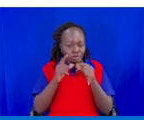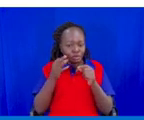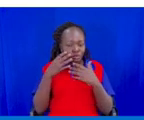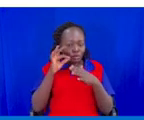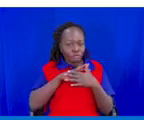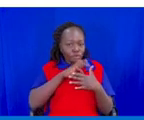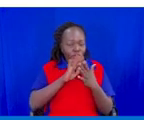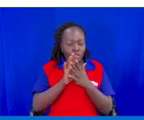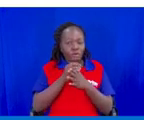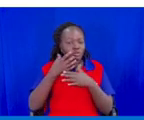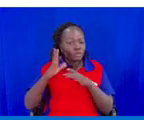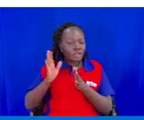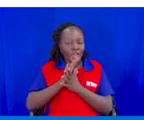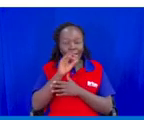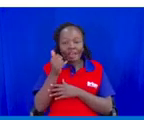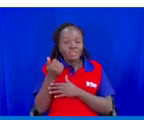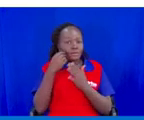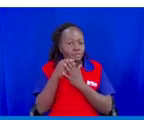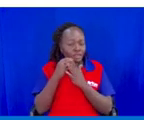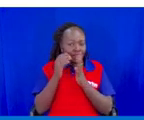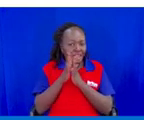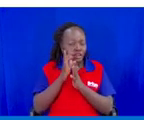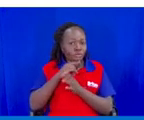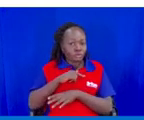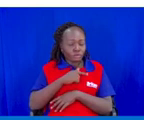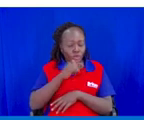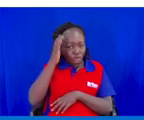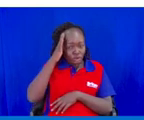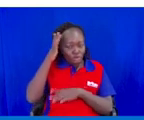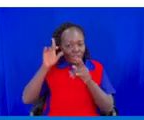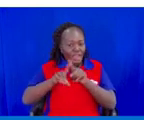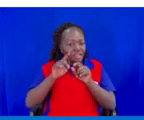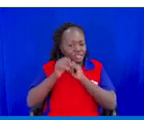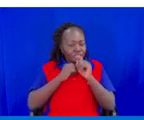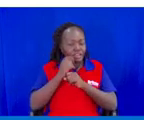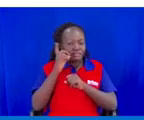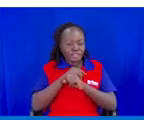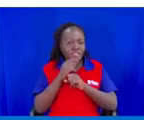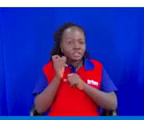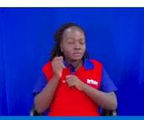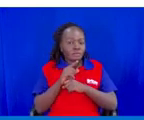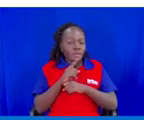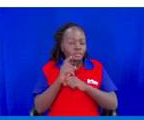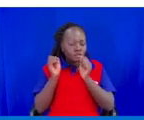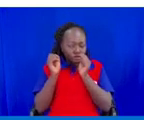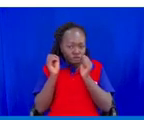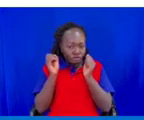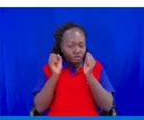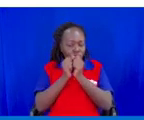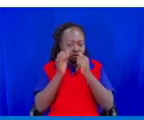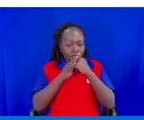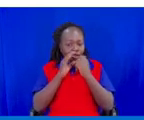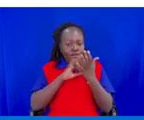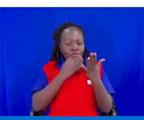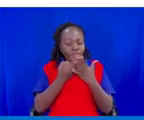loss and other comprehensive income. And we'll note that as at the year ended December 2019, the fund recorded a